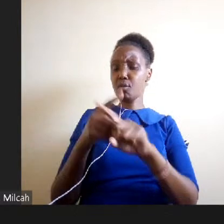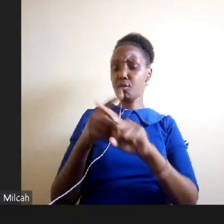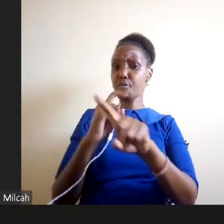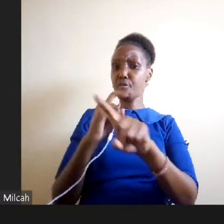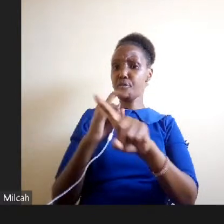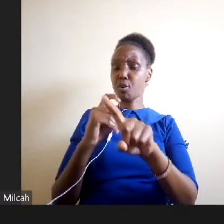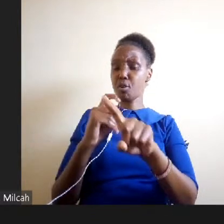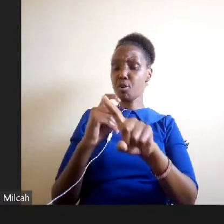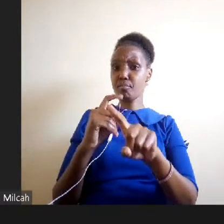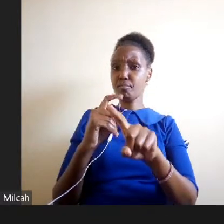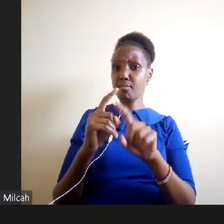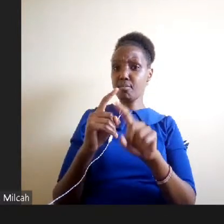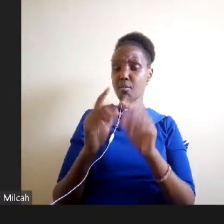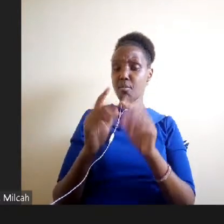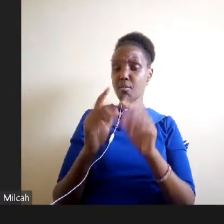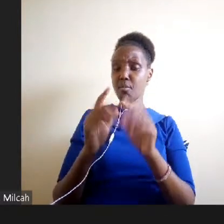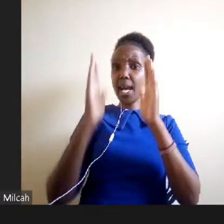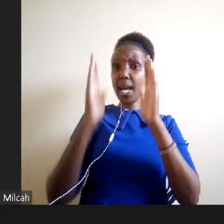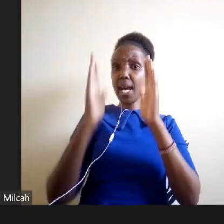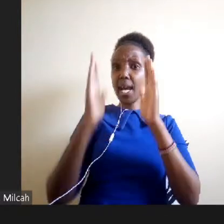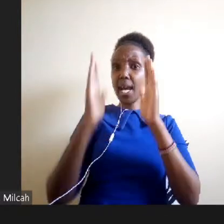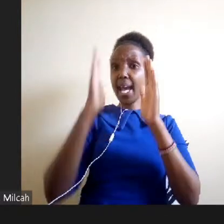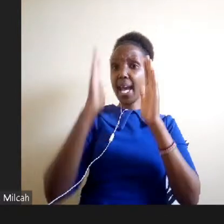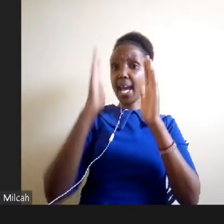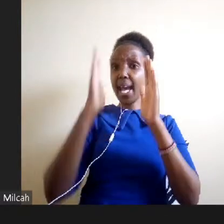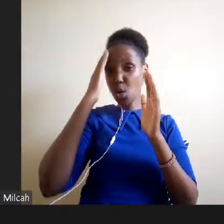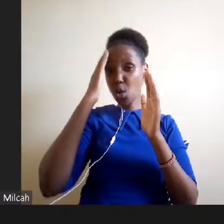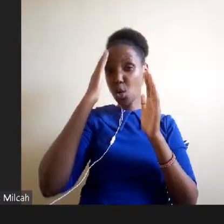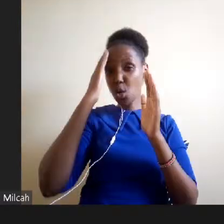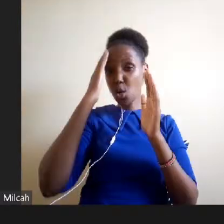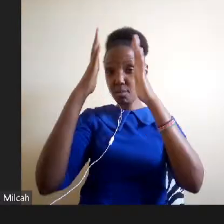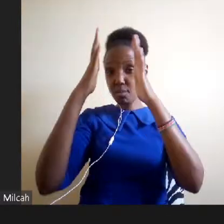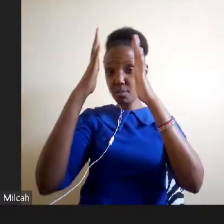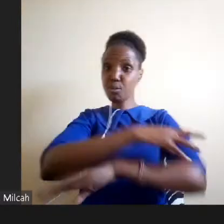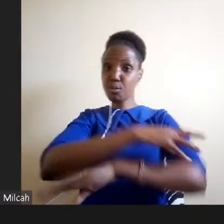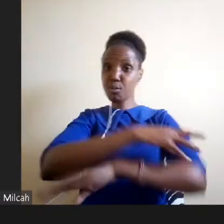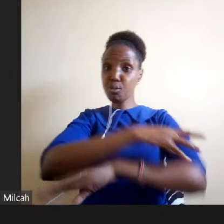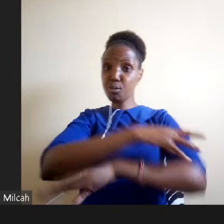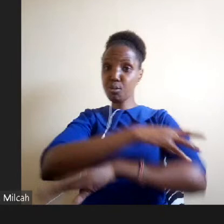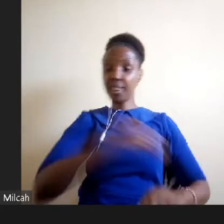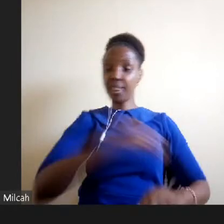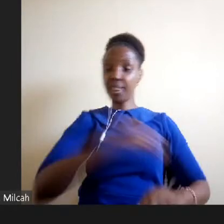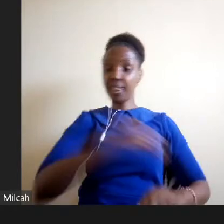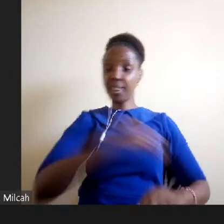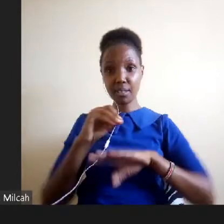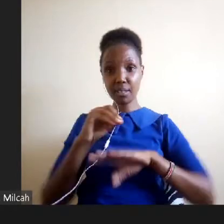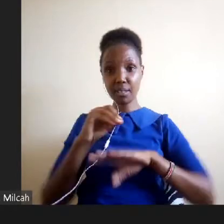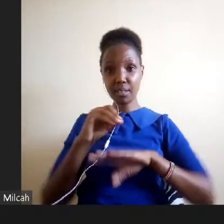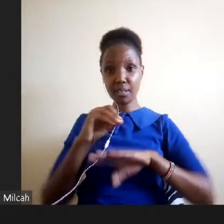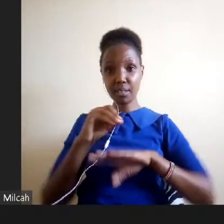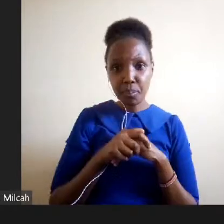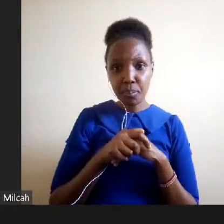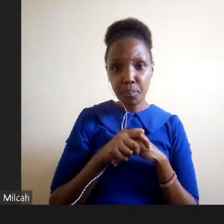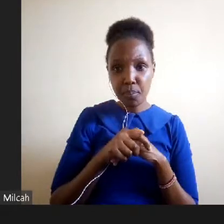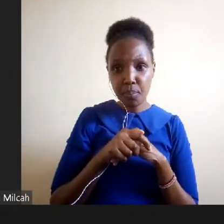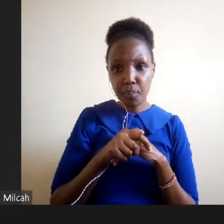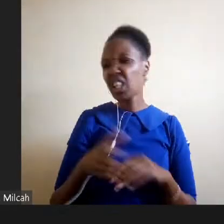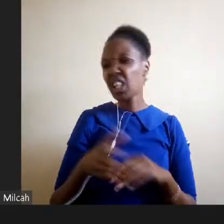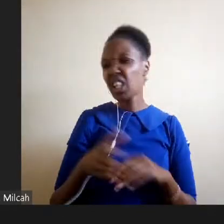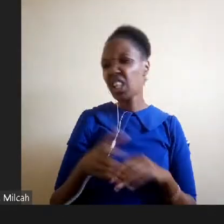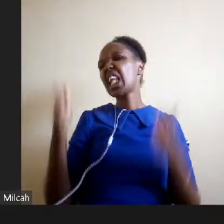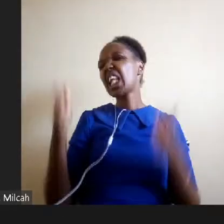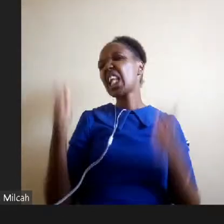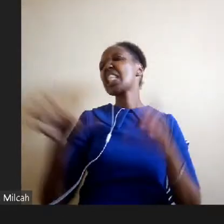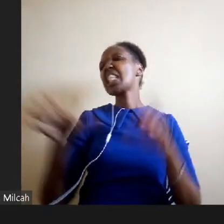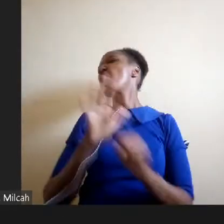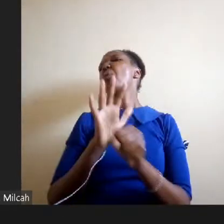theft? Check their online privacy settings. This might look like a lot of work. When I tell parents to do this, they keep saying, but Evelyn, this is a lot of work.